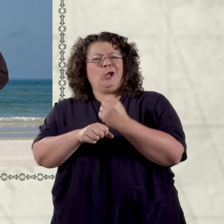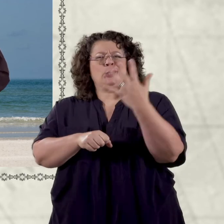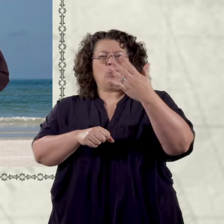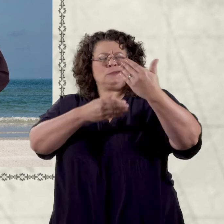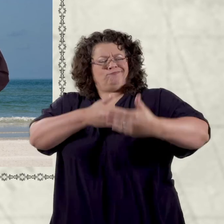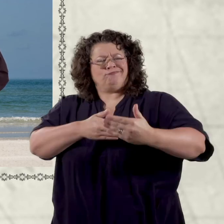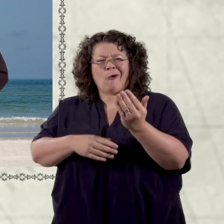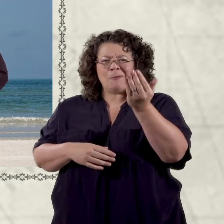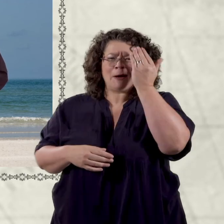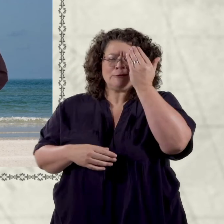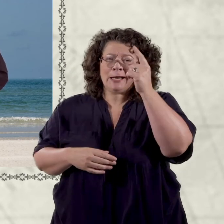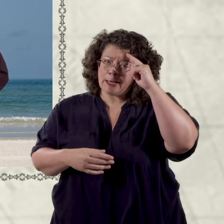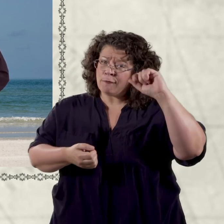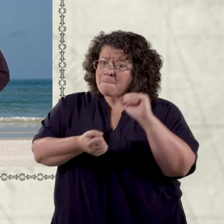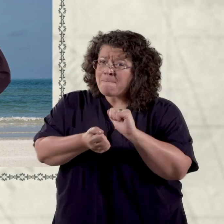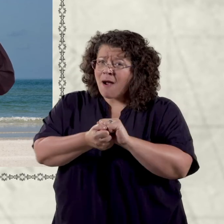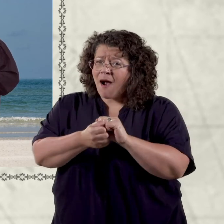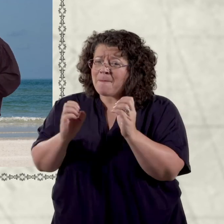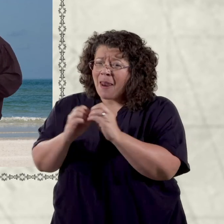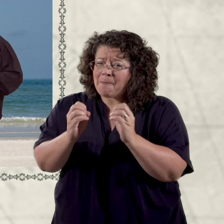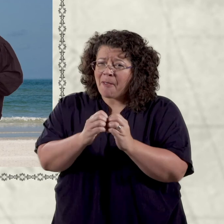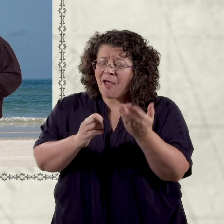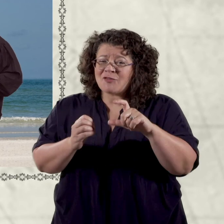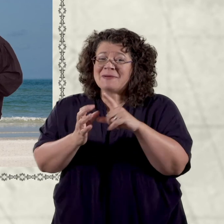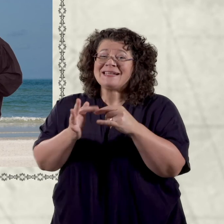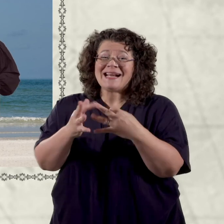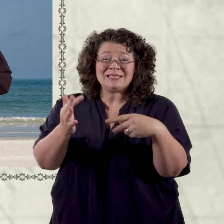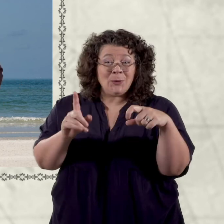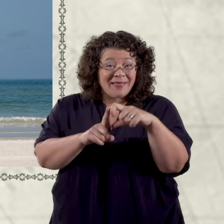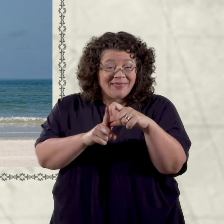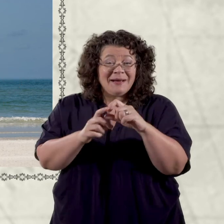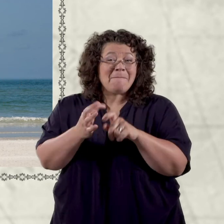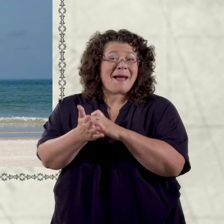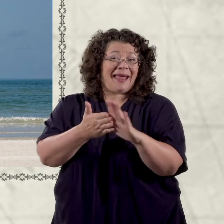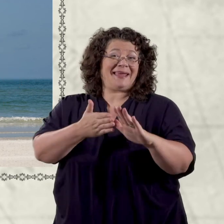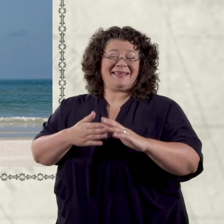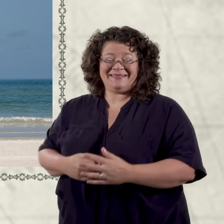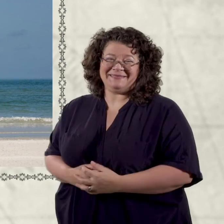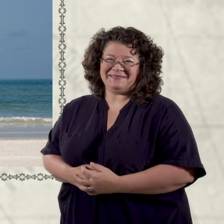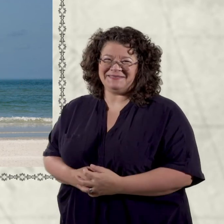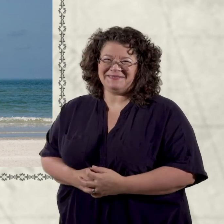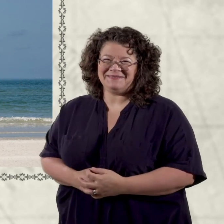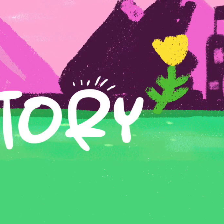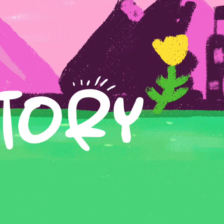during the golden age of piracy. Remember Black Bart from Casnewi Bach!